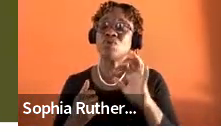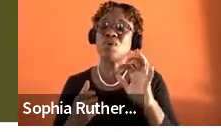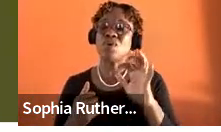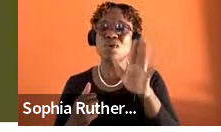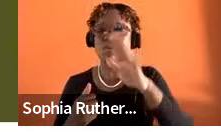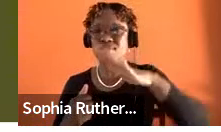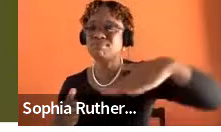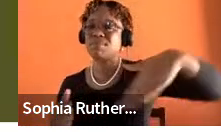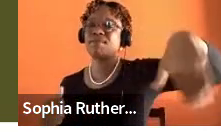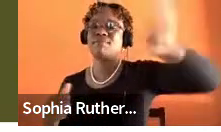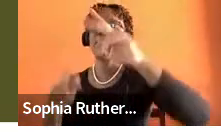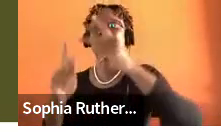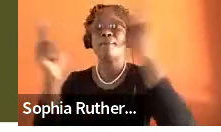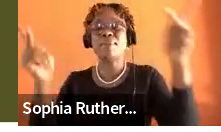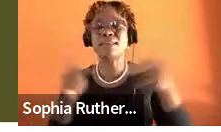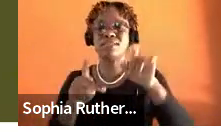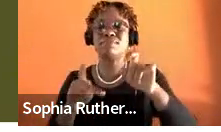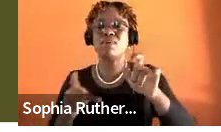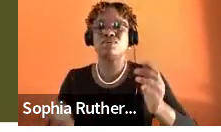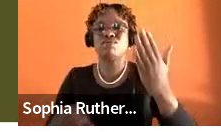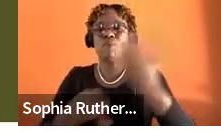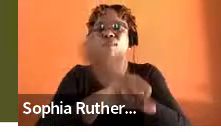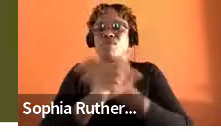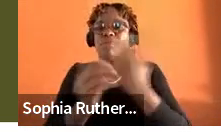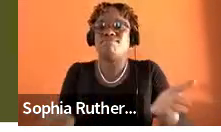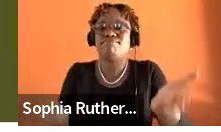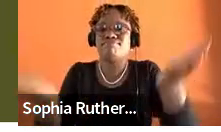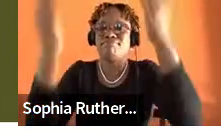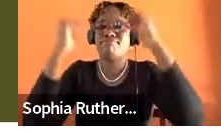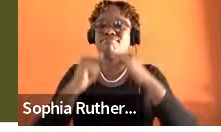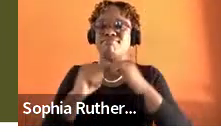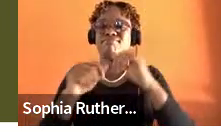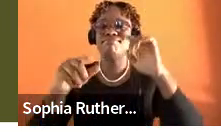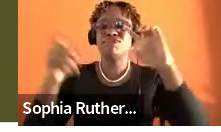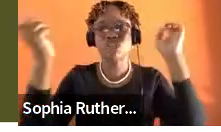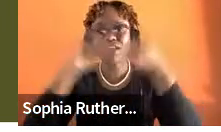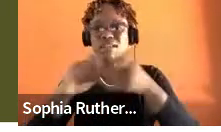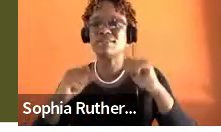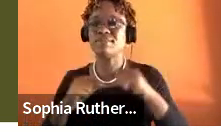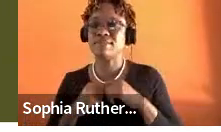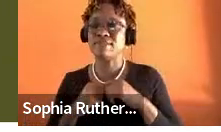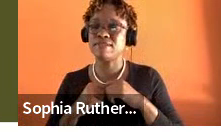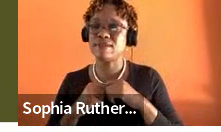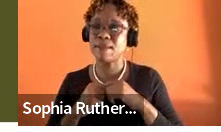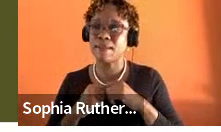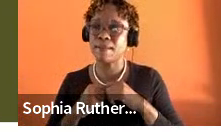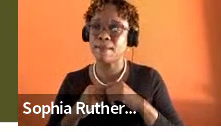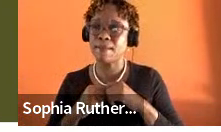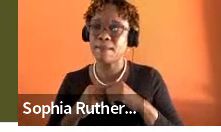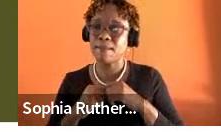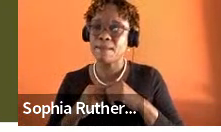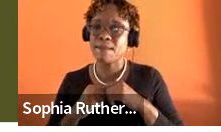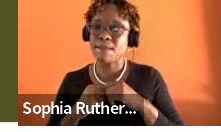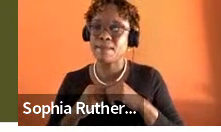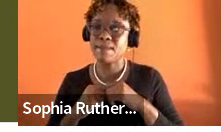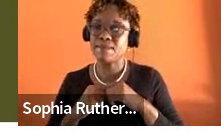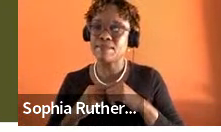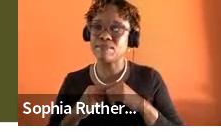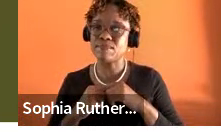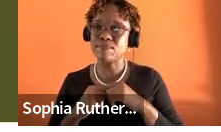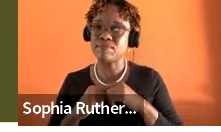expansion of services, professional development among staff, and then the creation of e-health portals to ensure all persons with disabilities